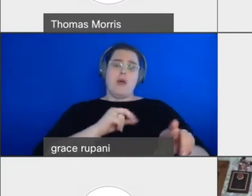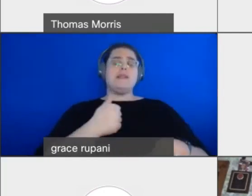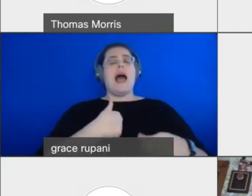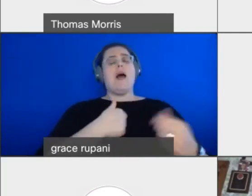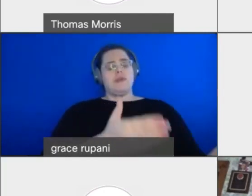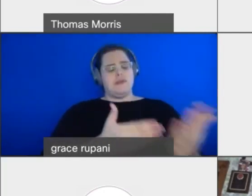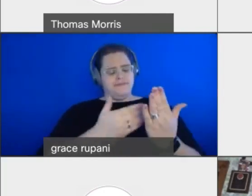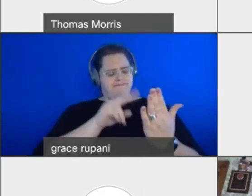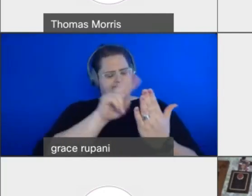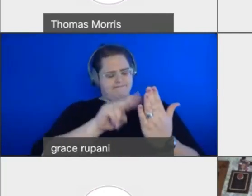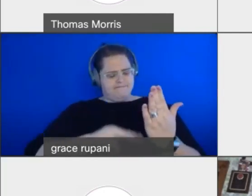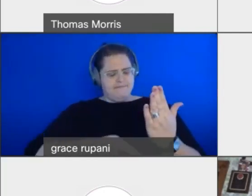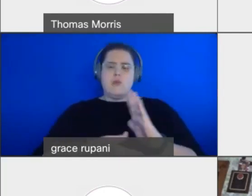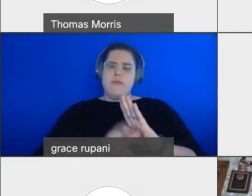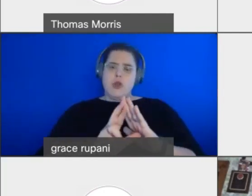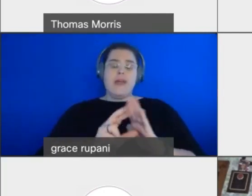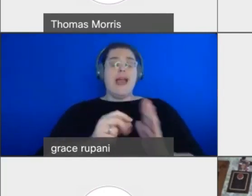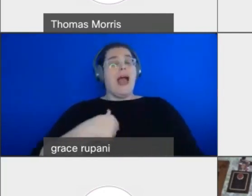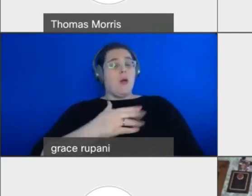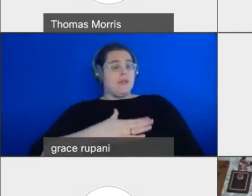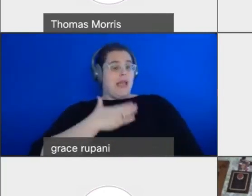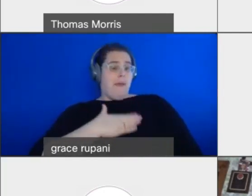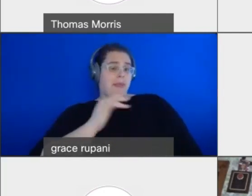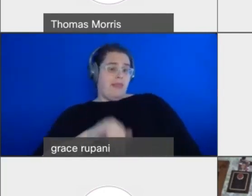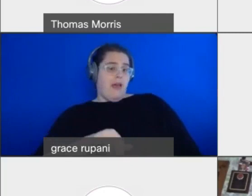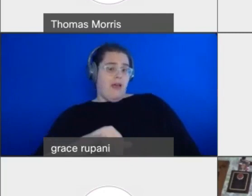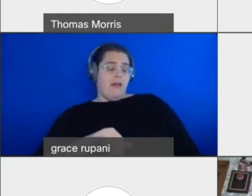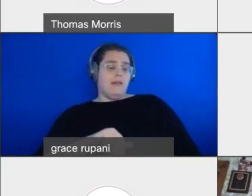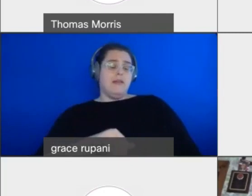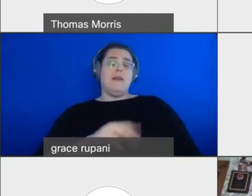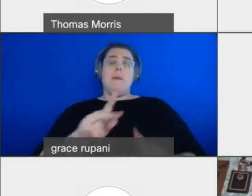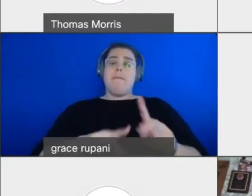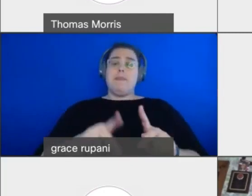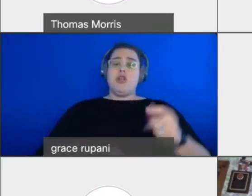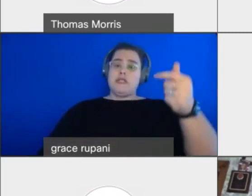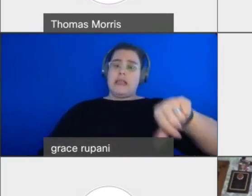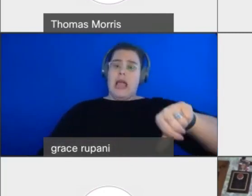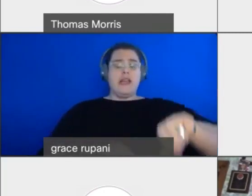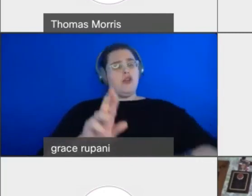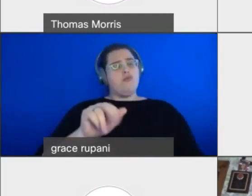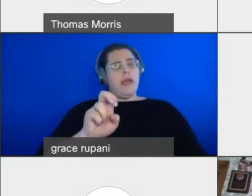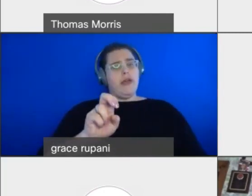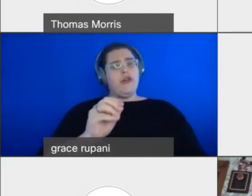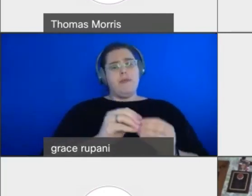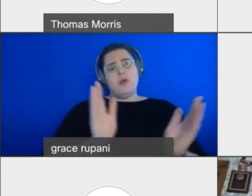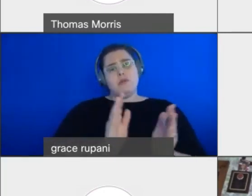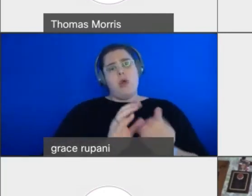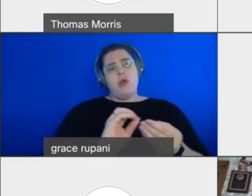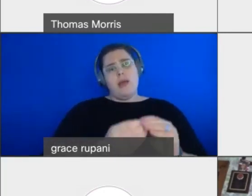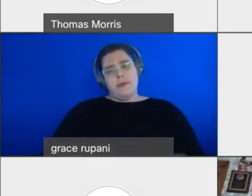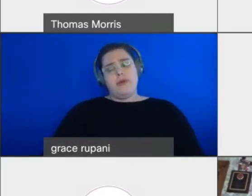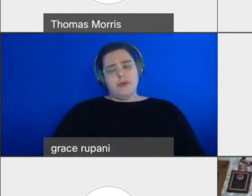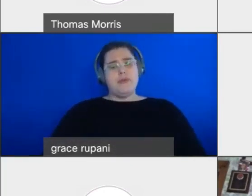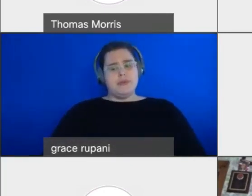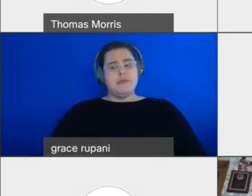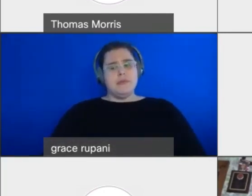I was happy to see that one of the smaller numbers was people declining. There were issues related to people who had recently